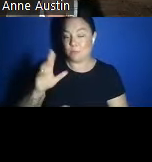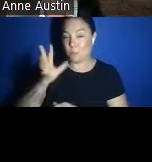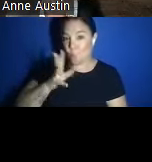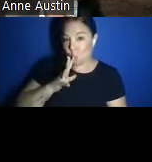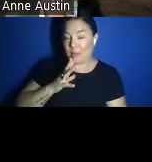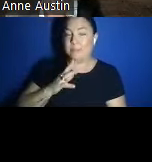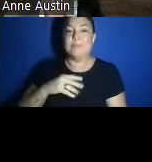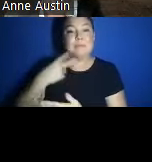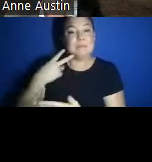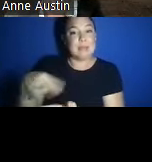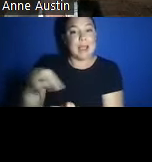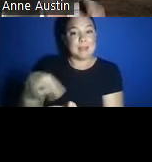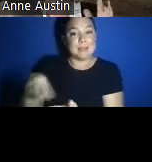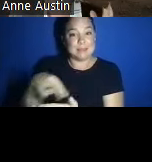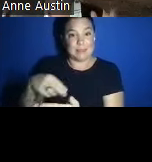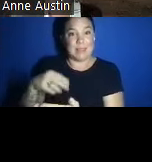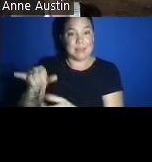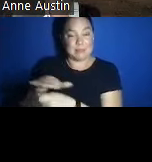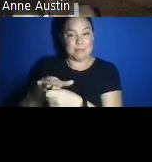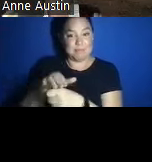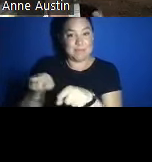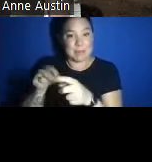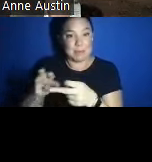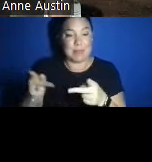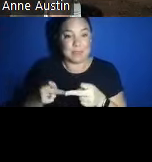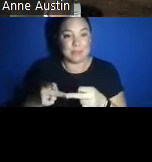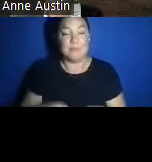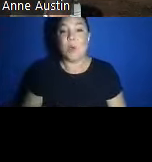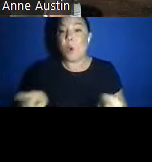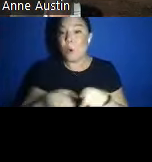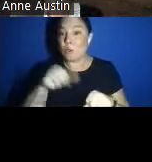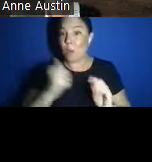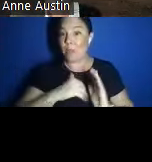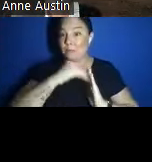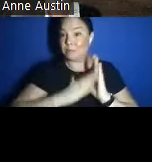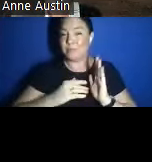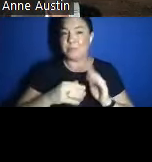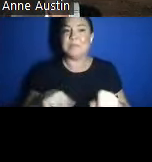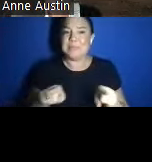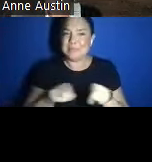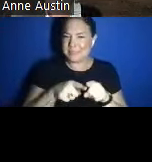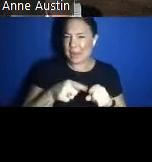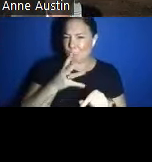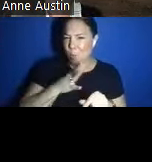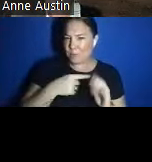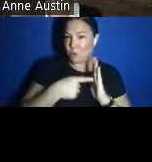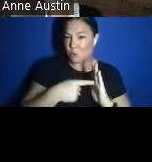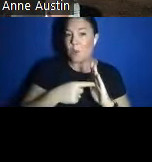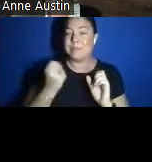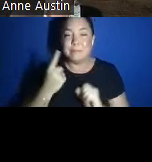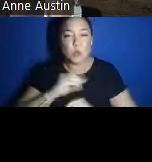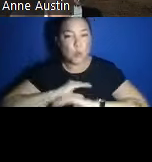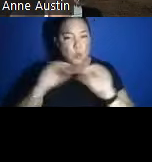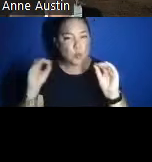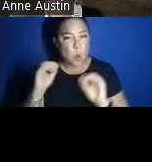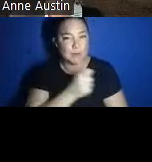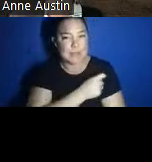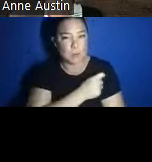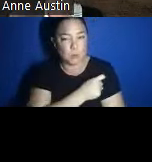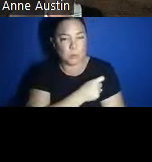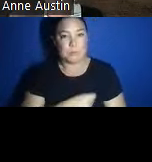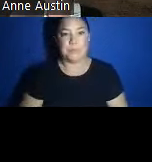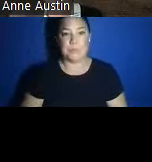Deir el-Medina. And this ostracon, which very similarly shows a woman, but without the tattoo. So in my